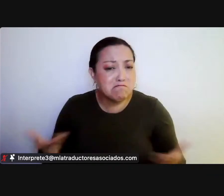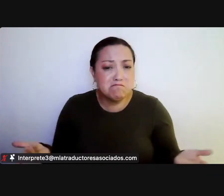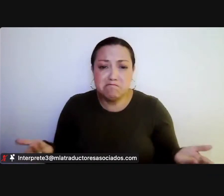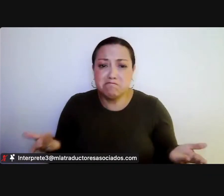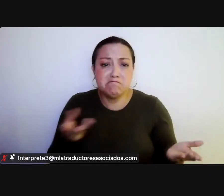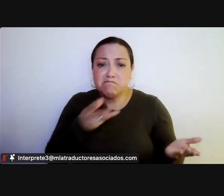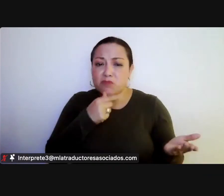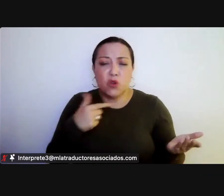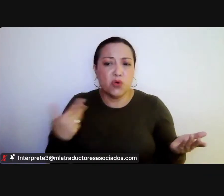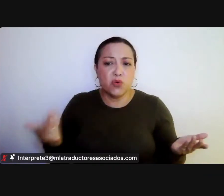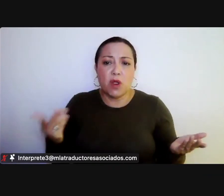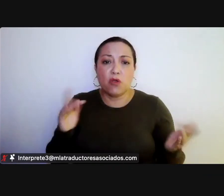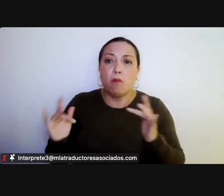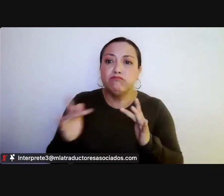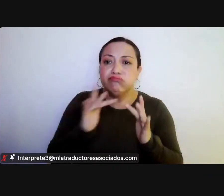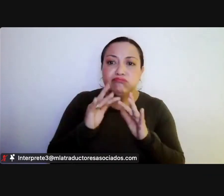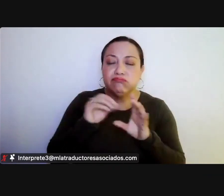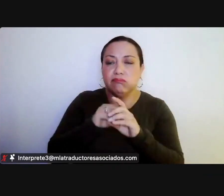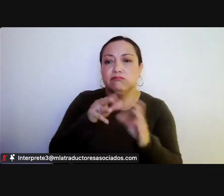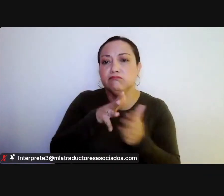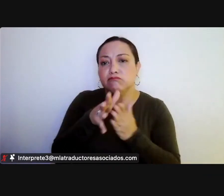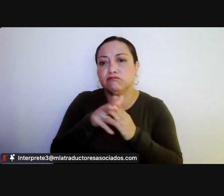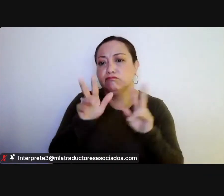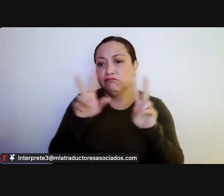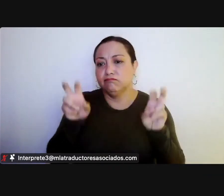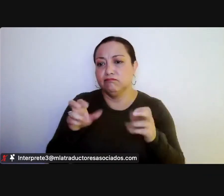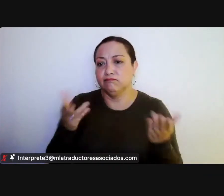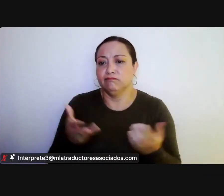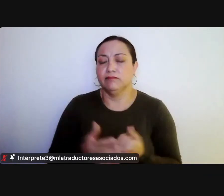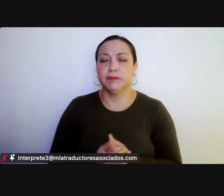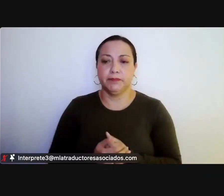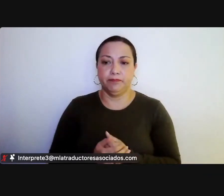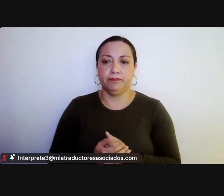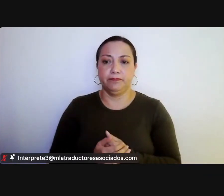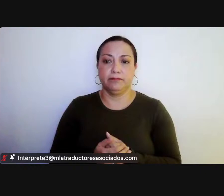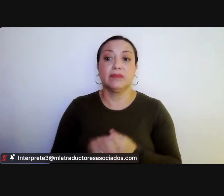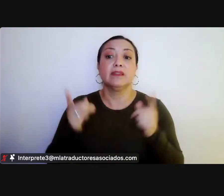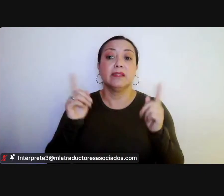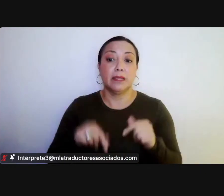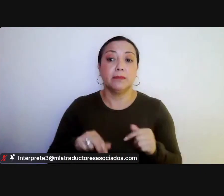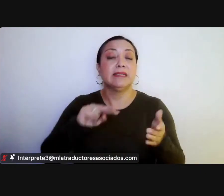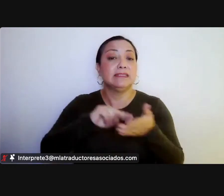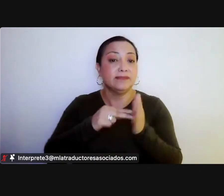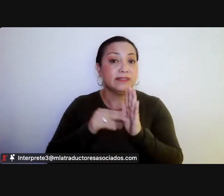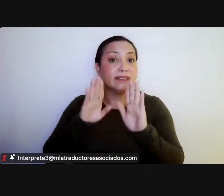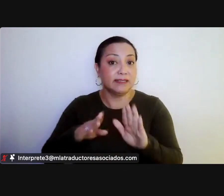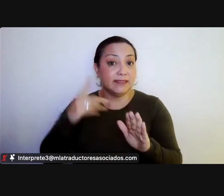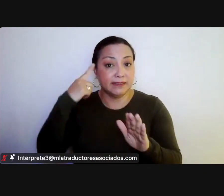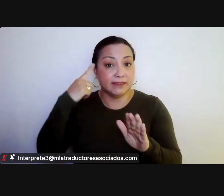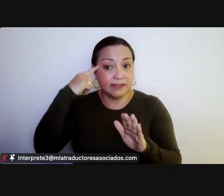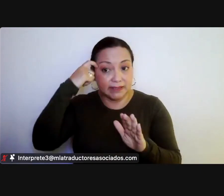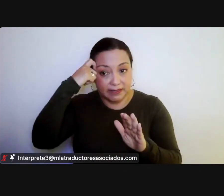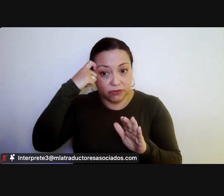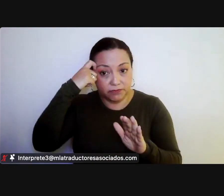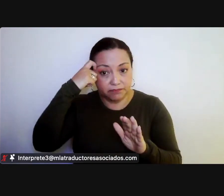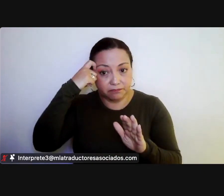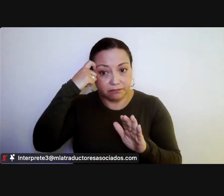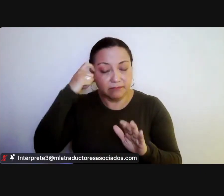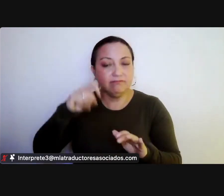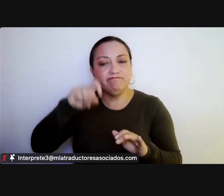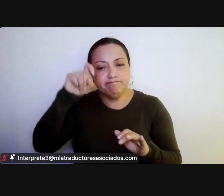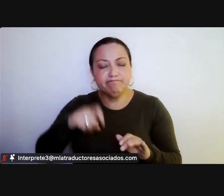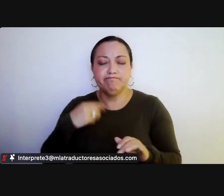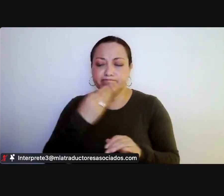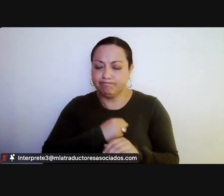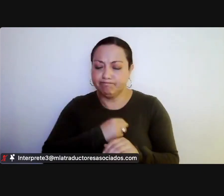We do not give enough importance to the possibility of emergence of pandemics. This challenge implies that